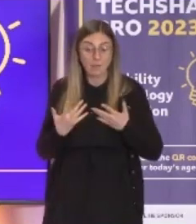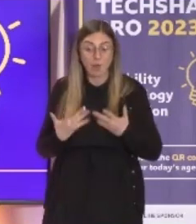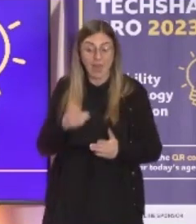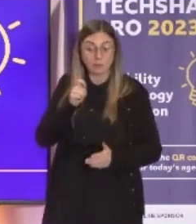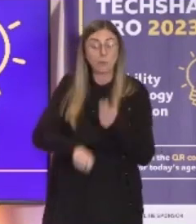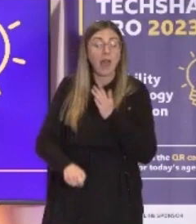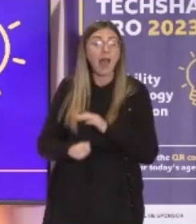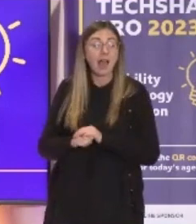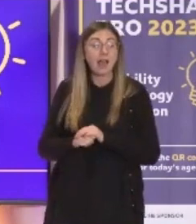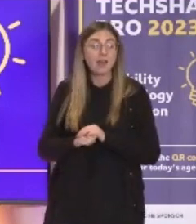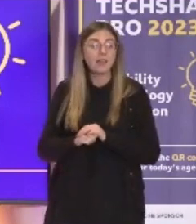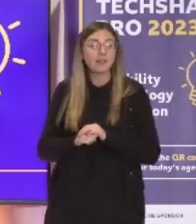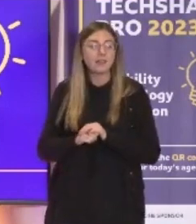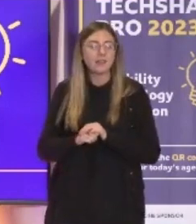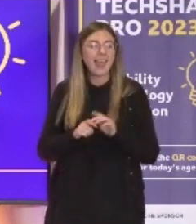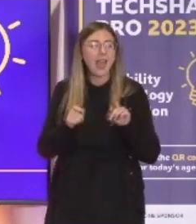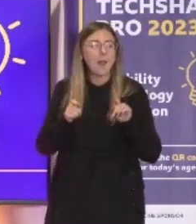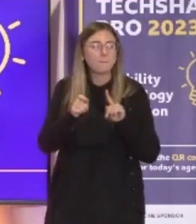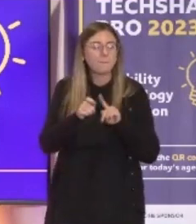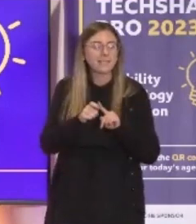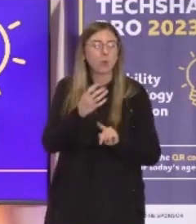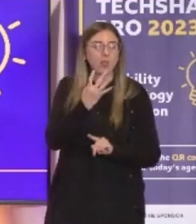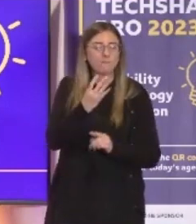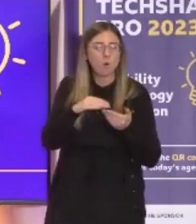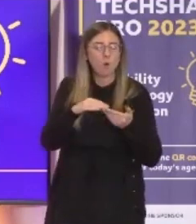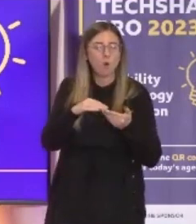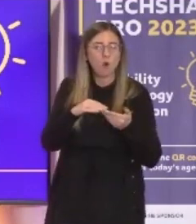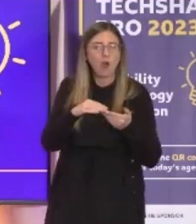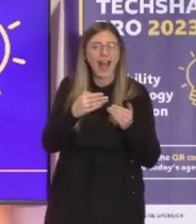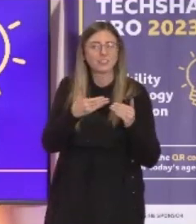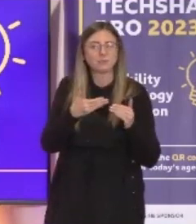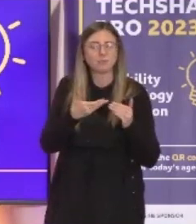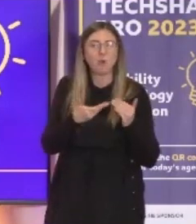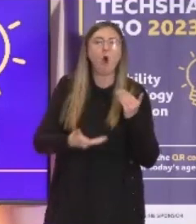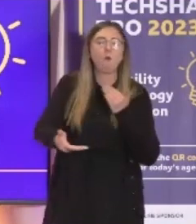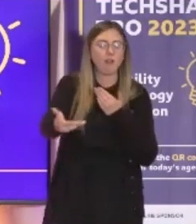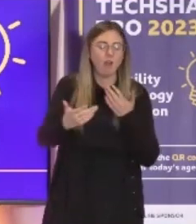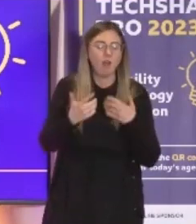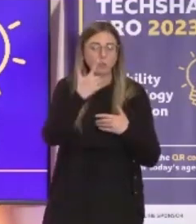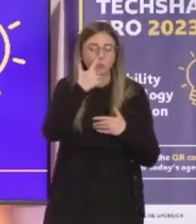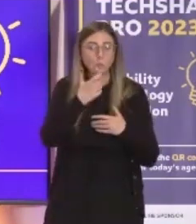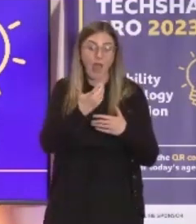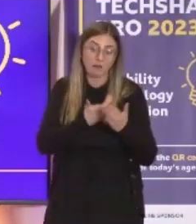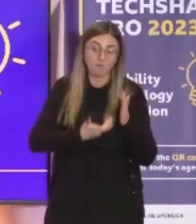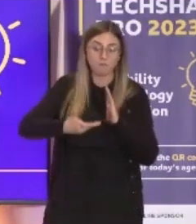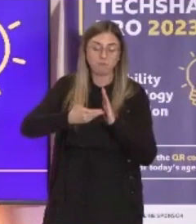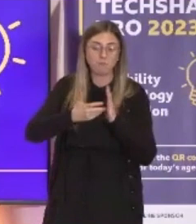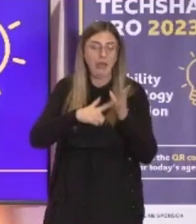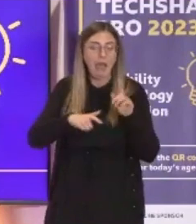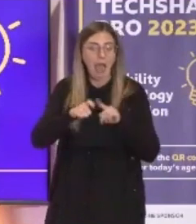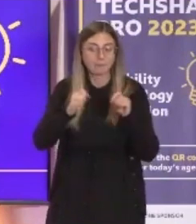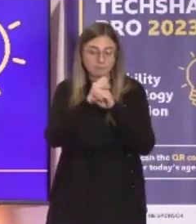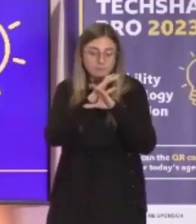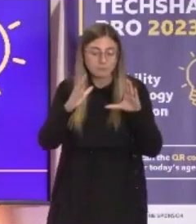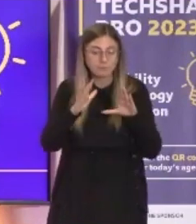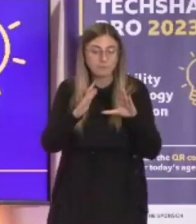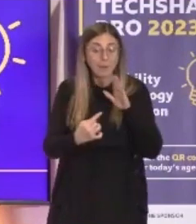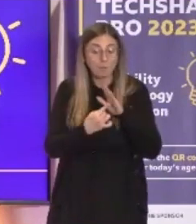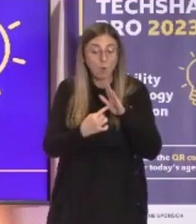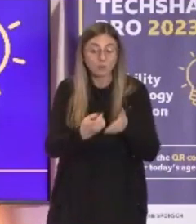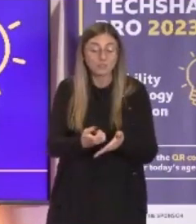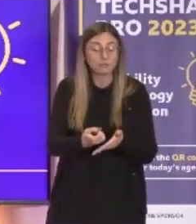for anyone using it like a Pixel 4 and higher, because it's important, it's relevant, and it's